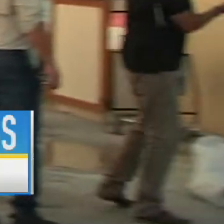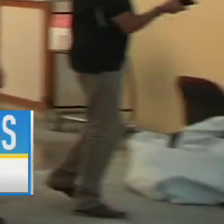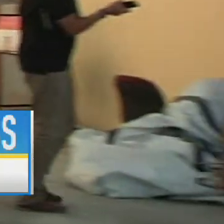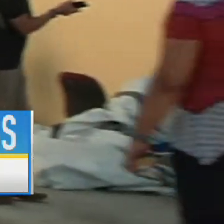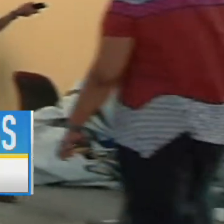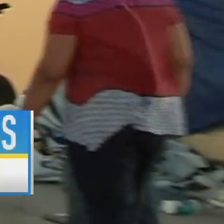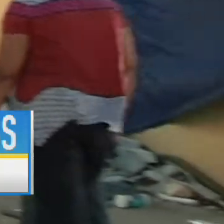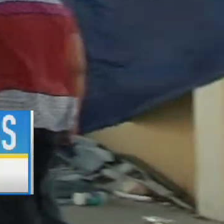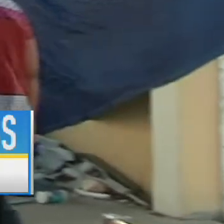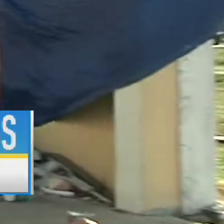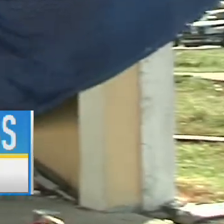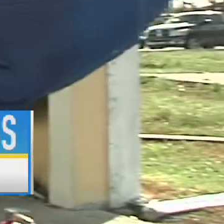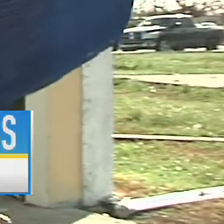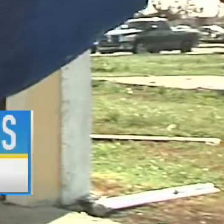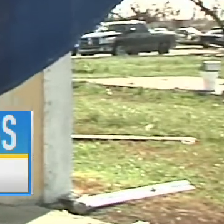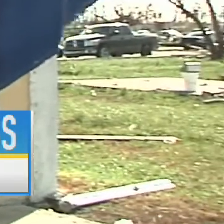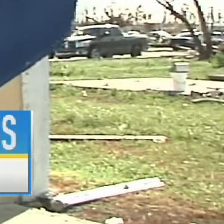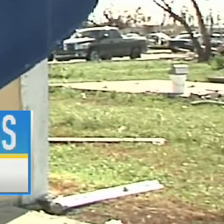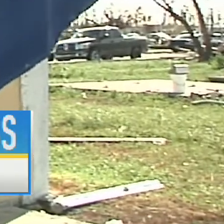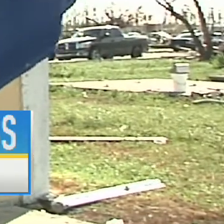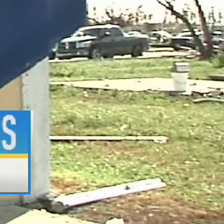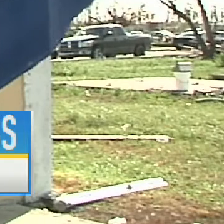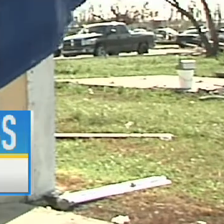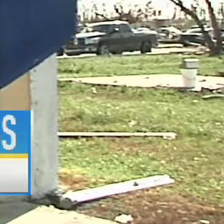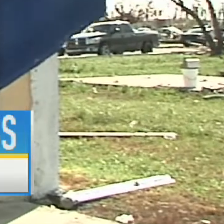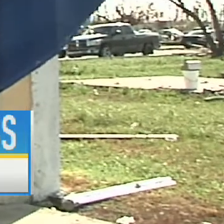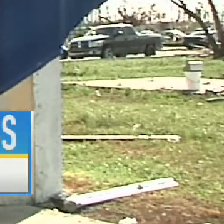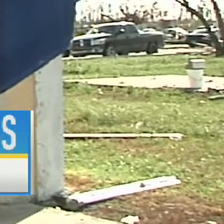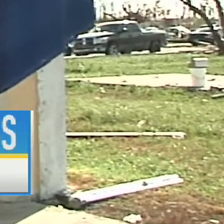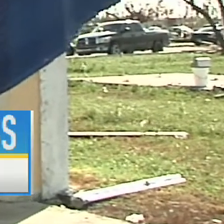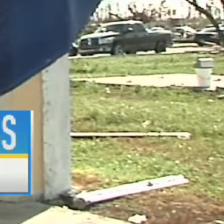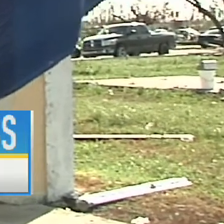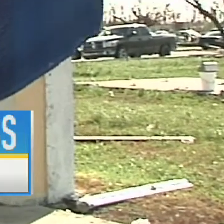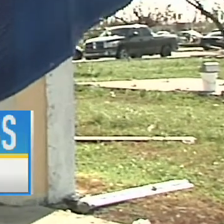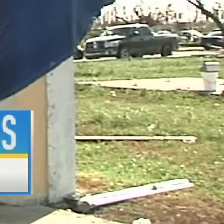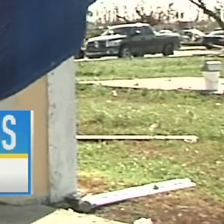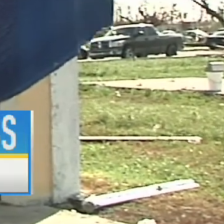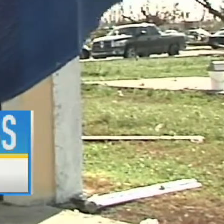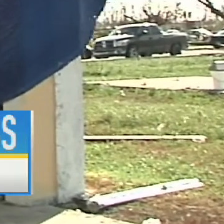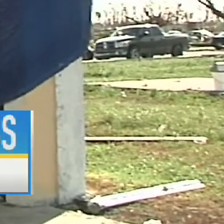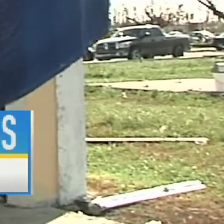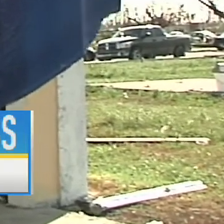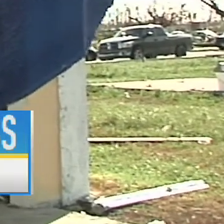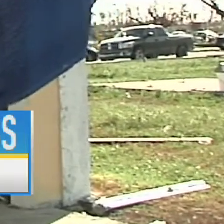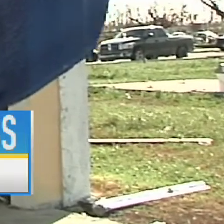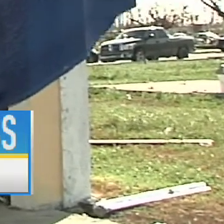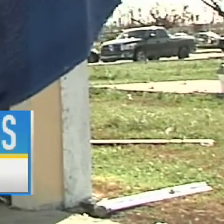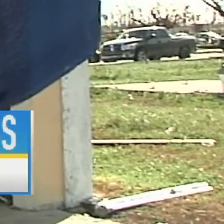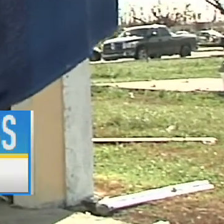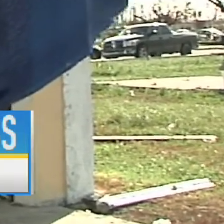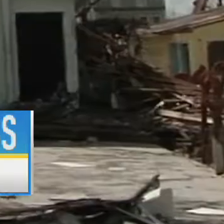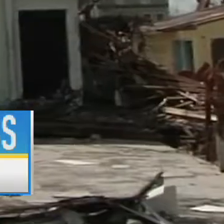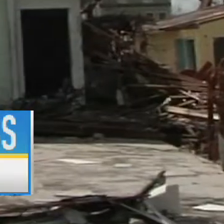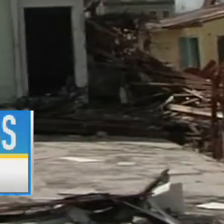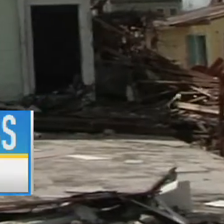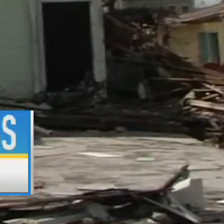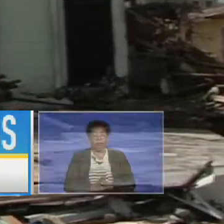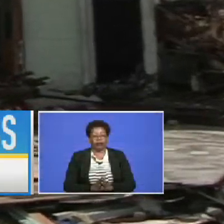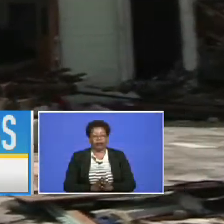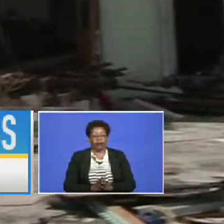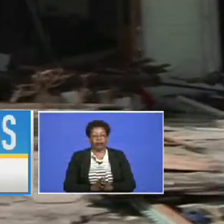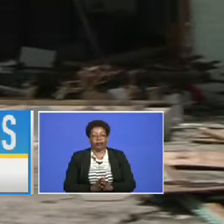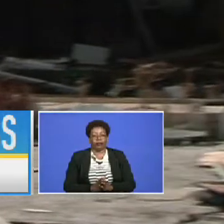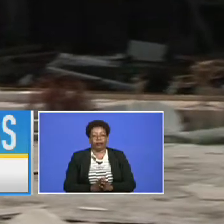the restoration exercise. The Prime Minister confirmed that government will borrow just under $600 million. He also explained how the Small